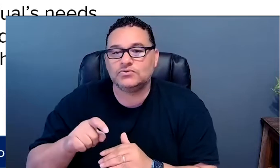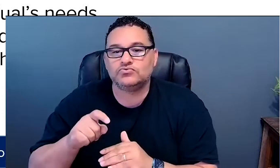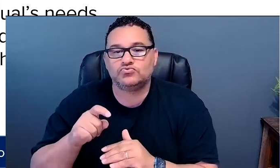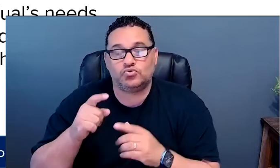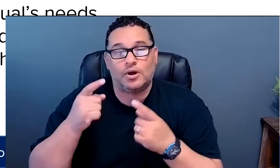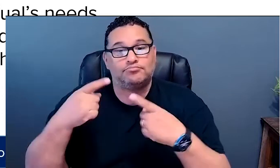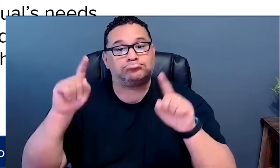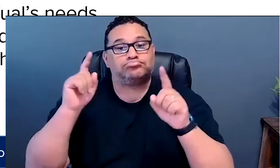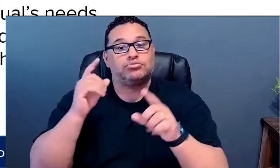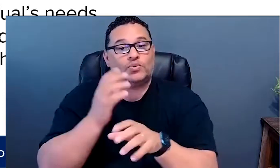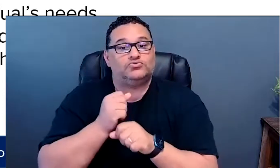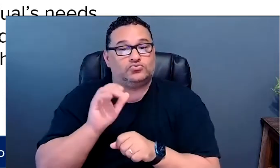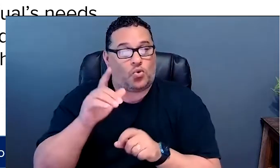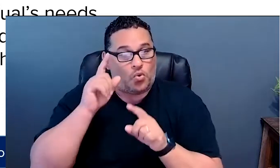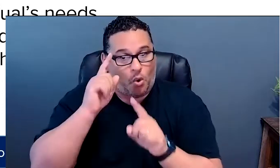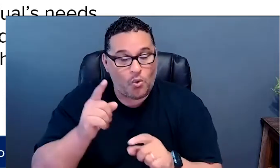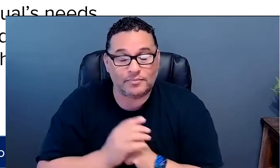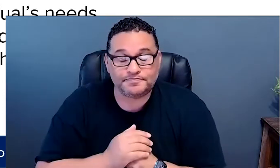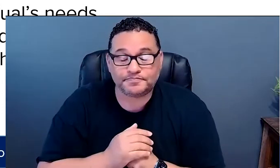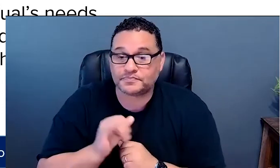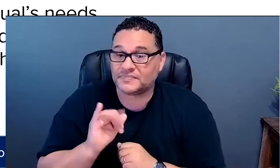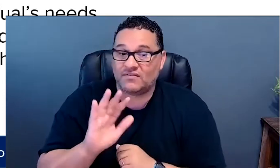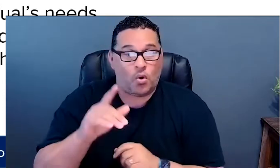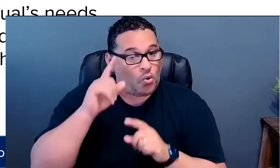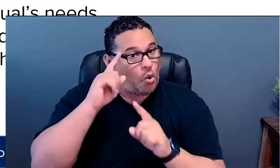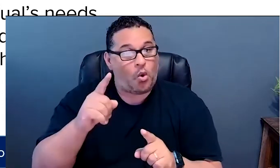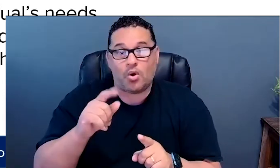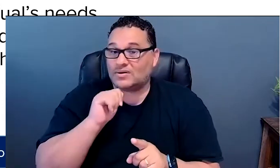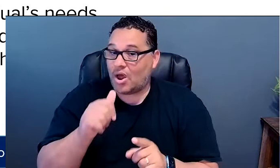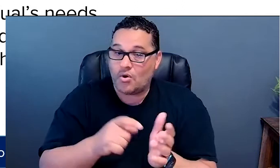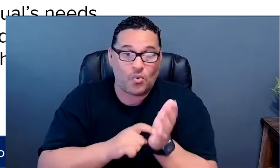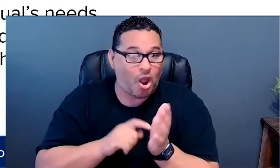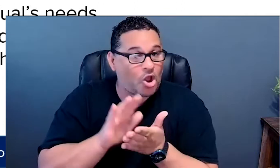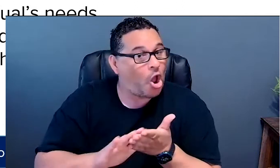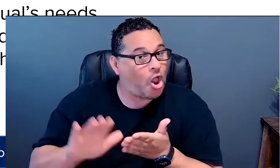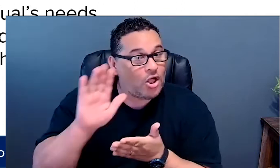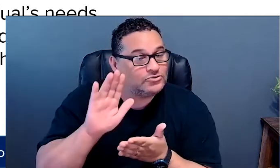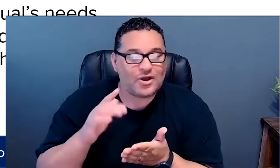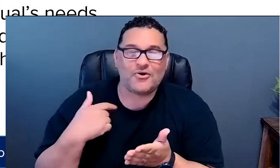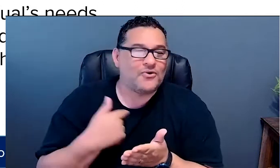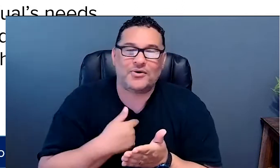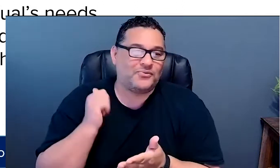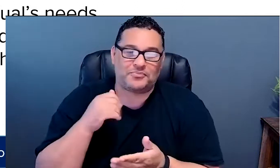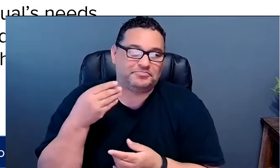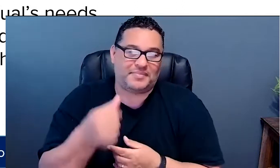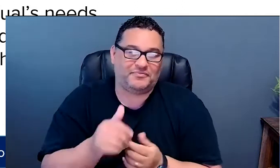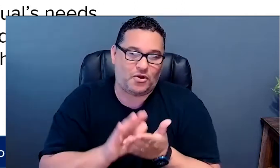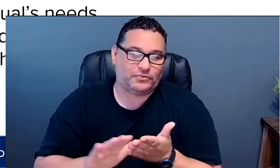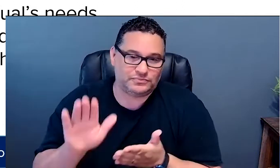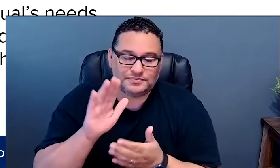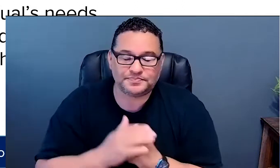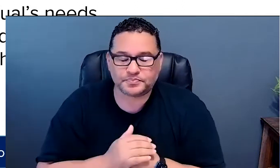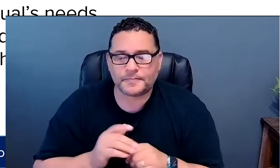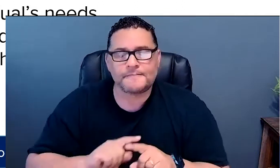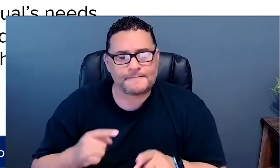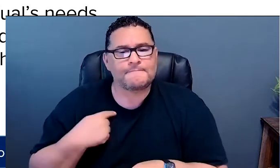not require college, then we will not pay for college. But we can encourage you